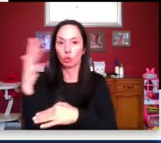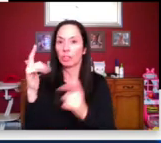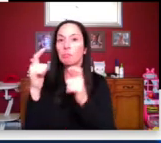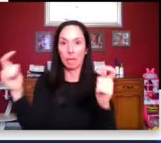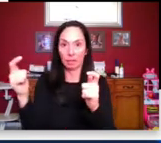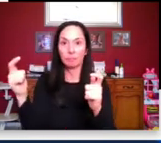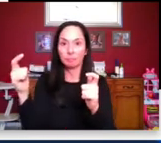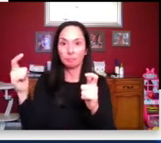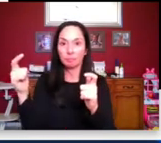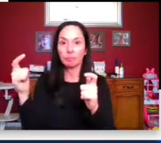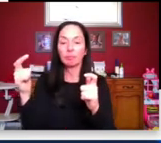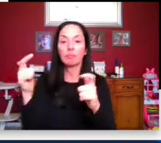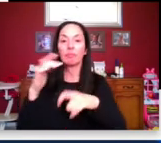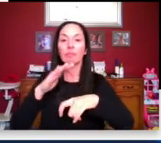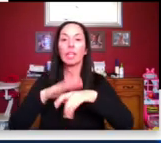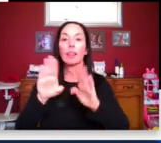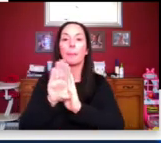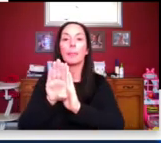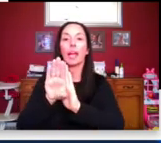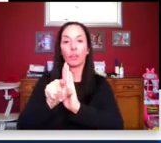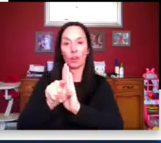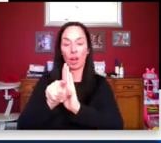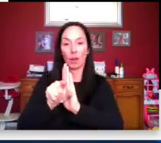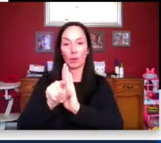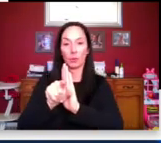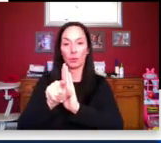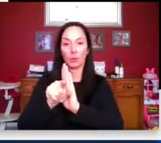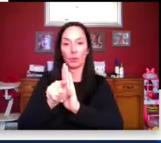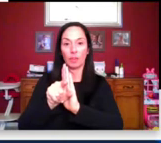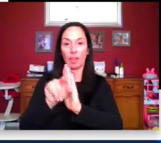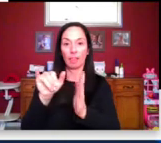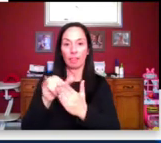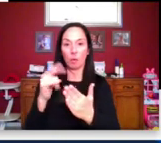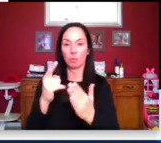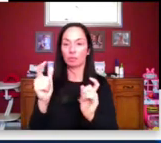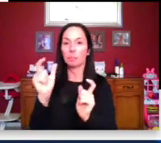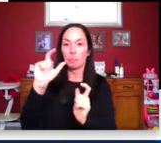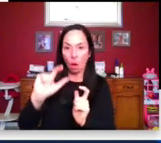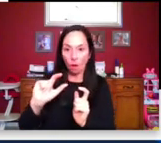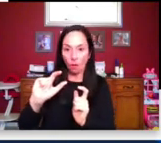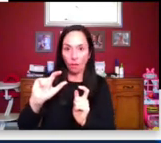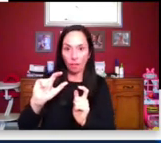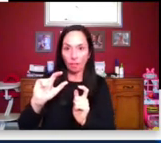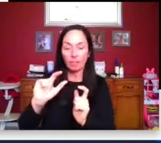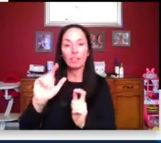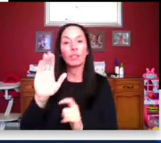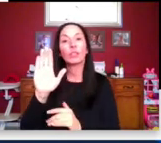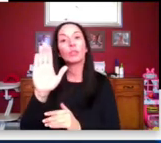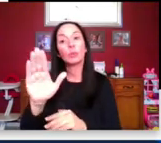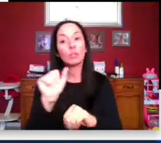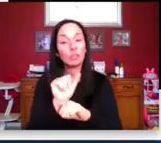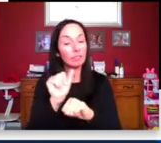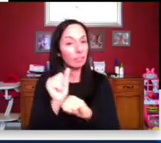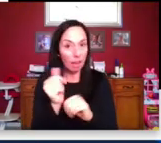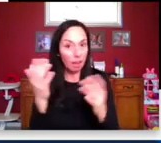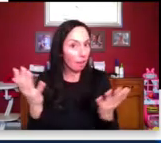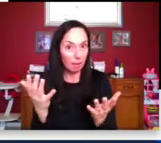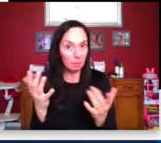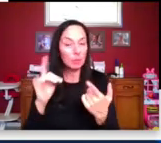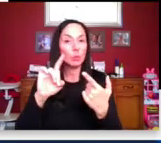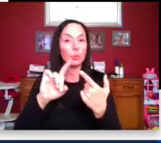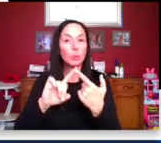large, and then the background and back this tree is nice and small. So your task is